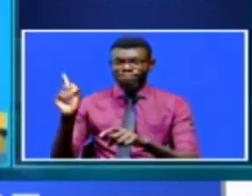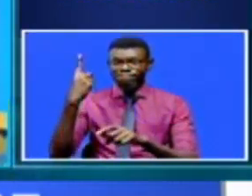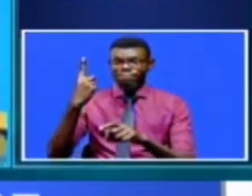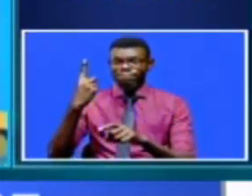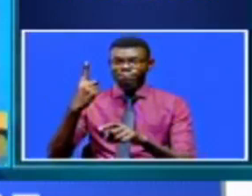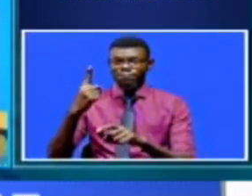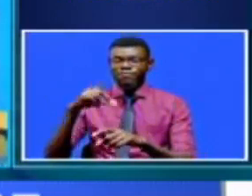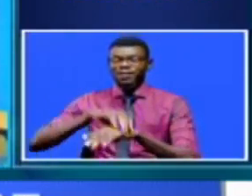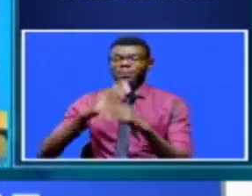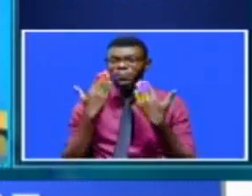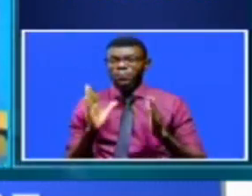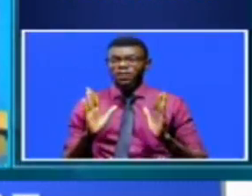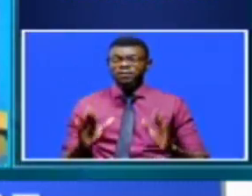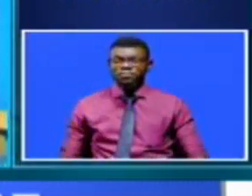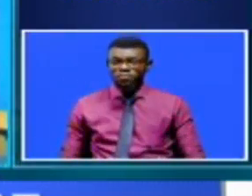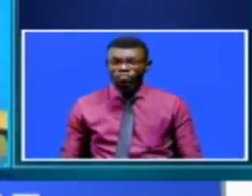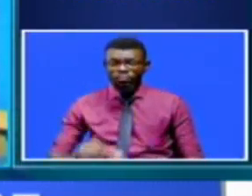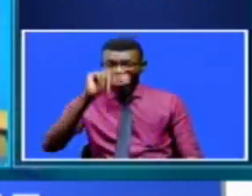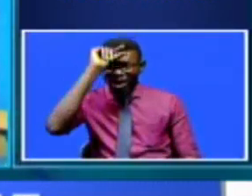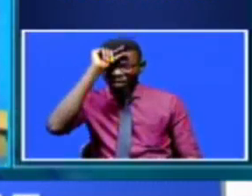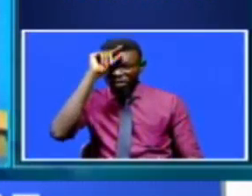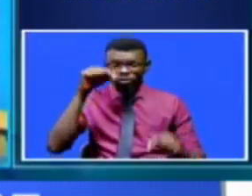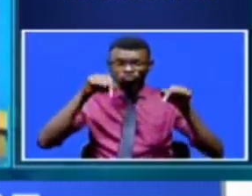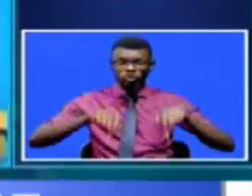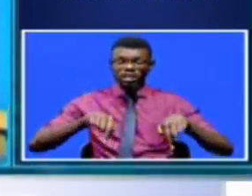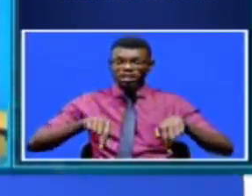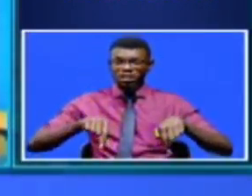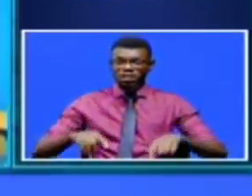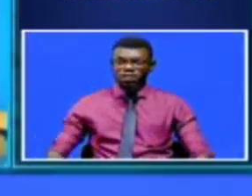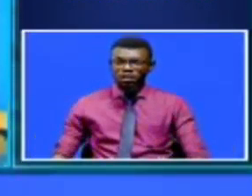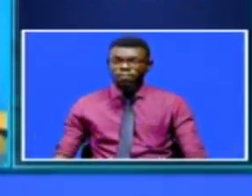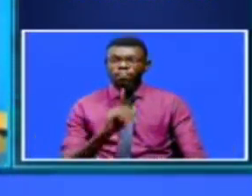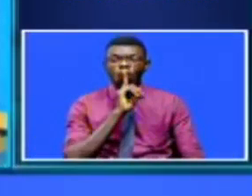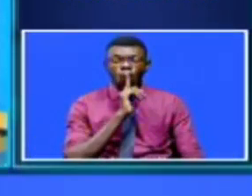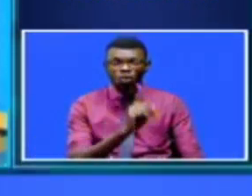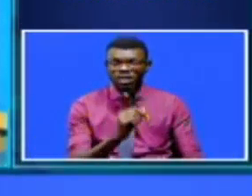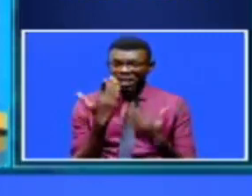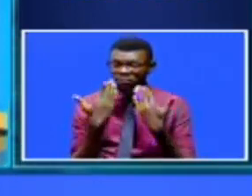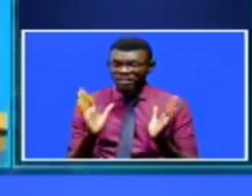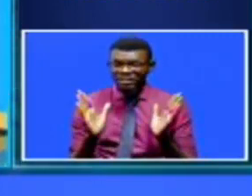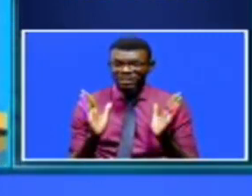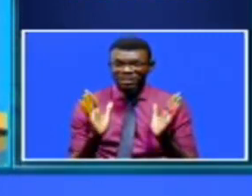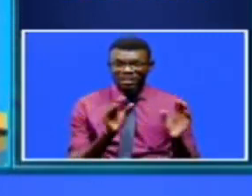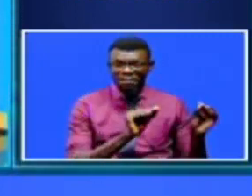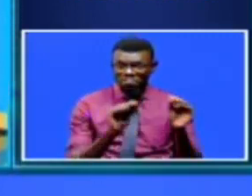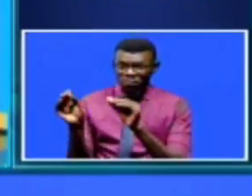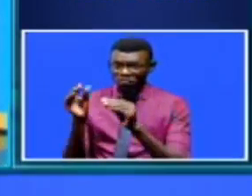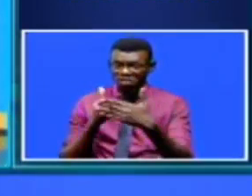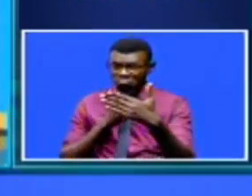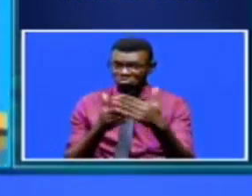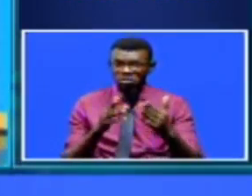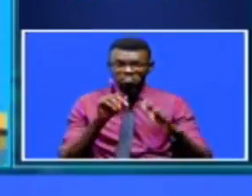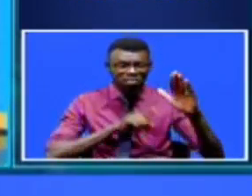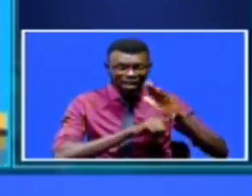of the containment measures, the government has today directed restriction of movement